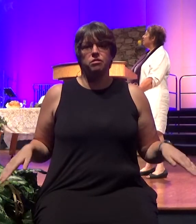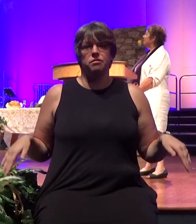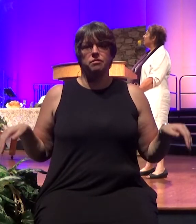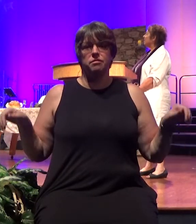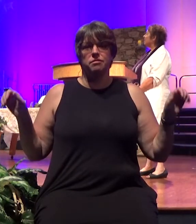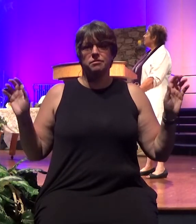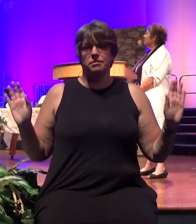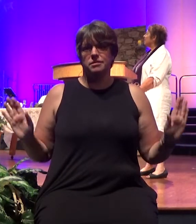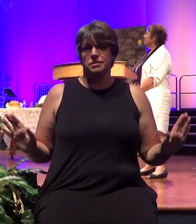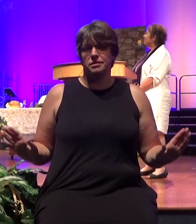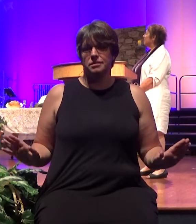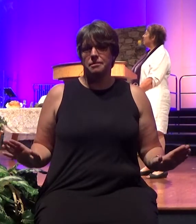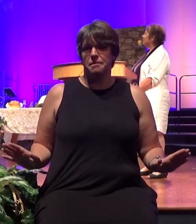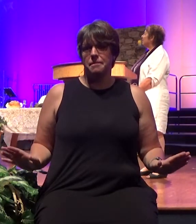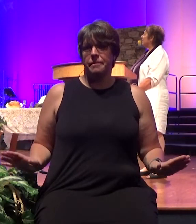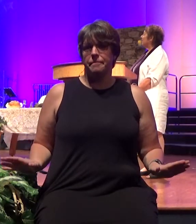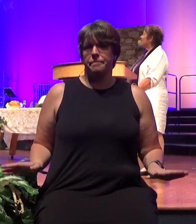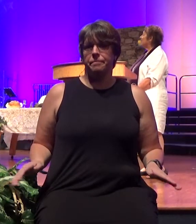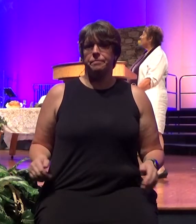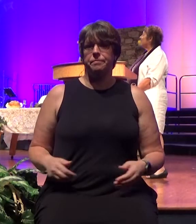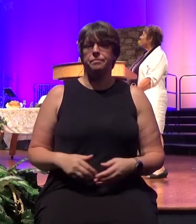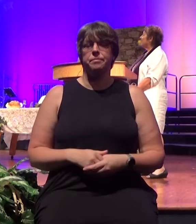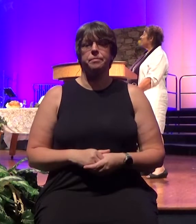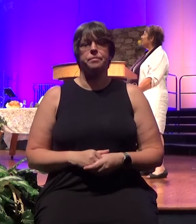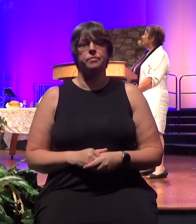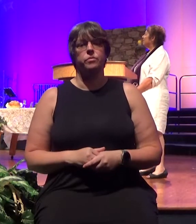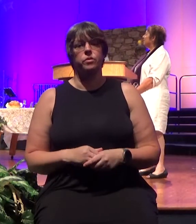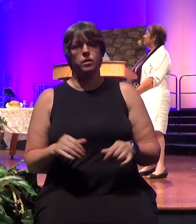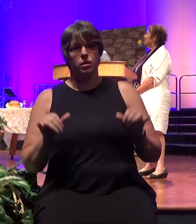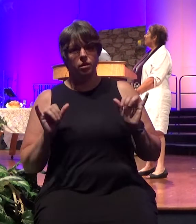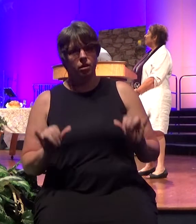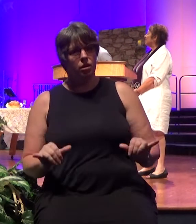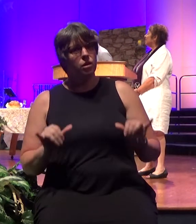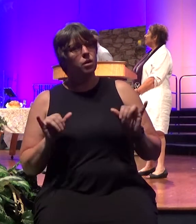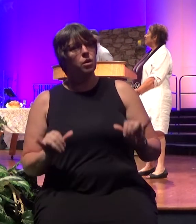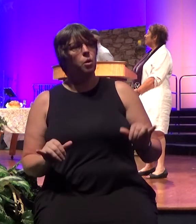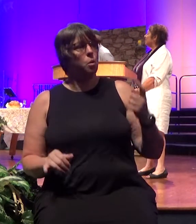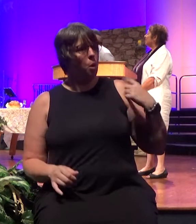angels. Oh, we are calling the